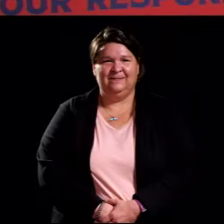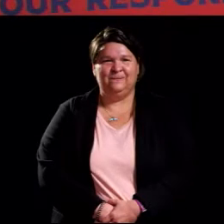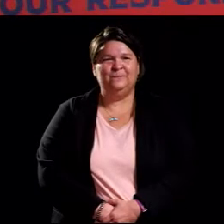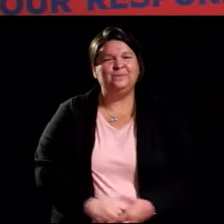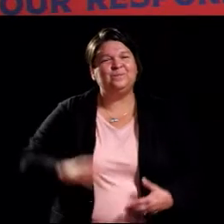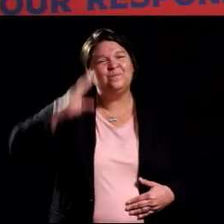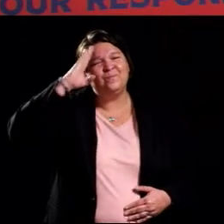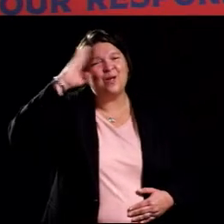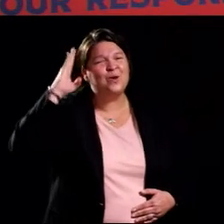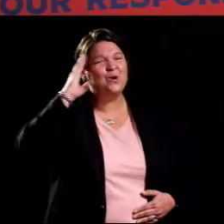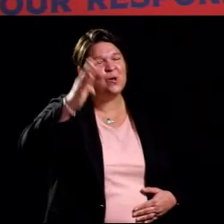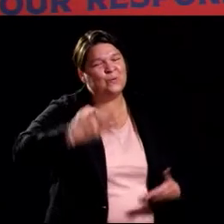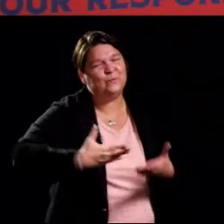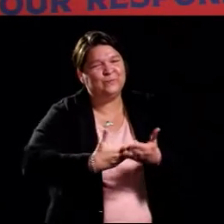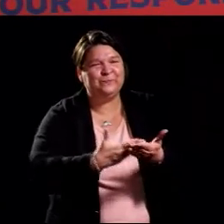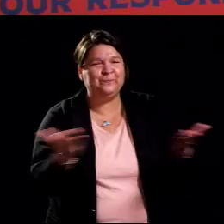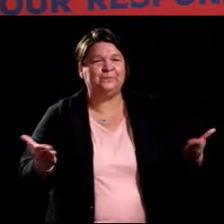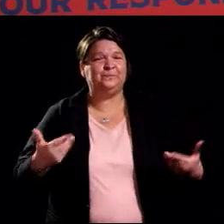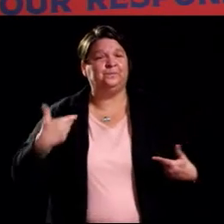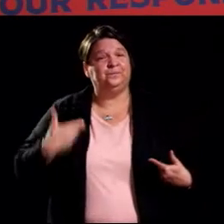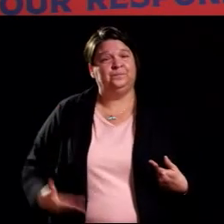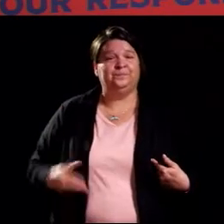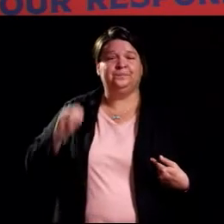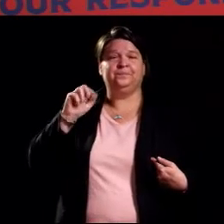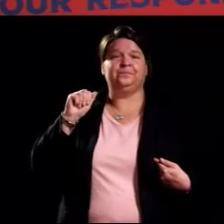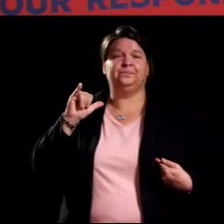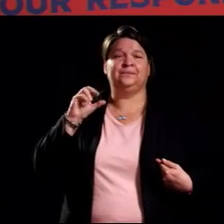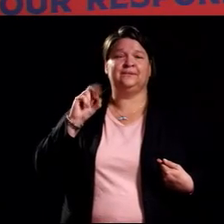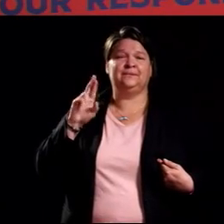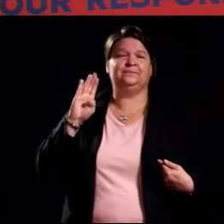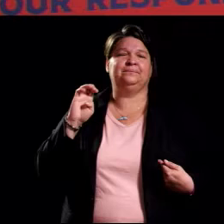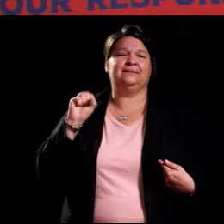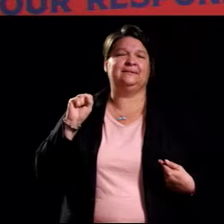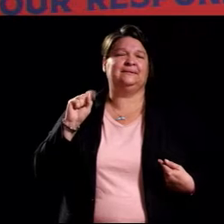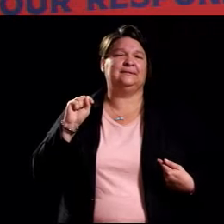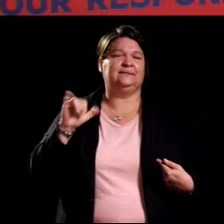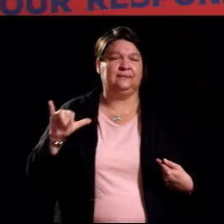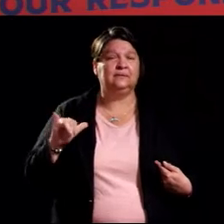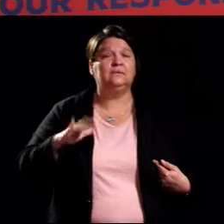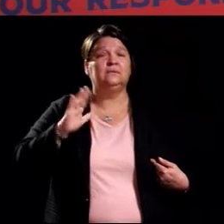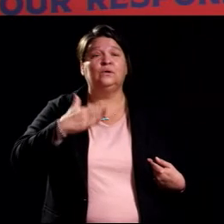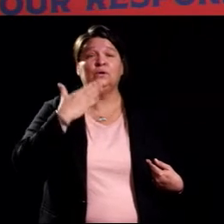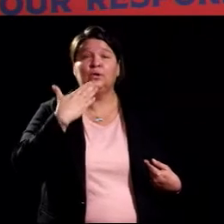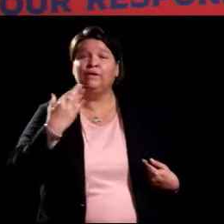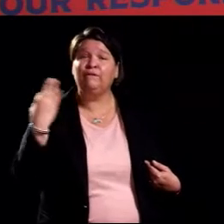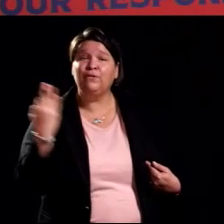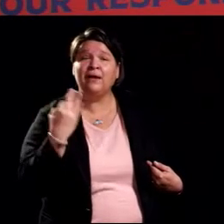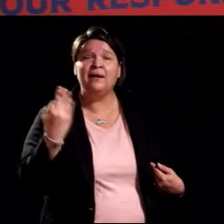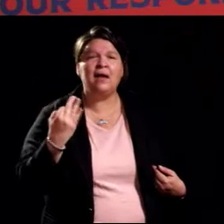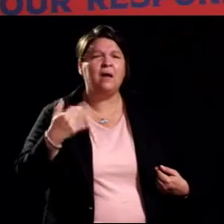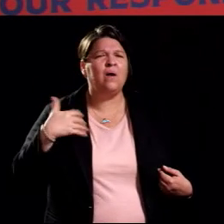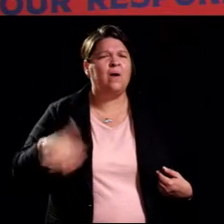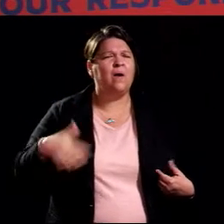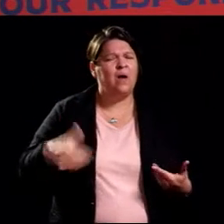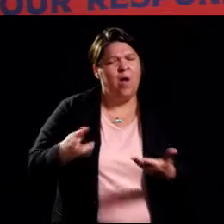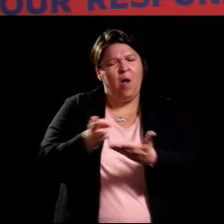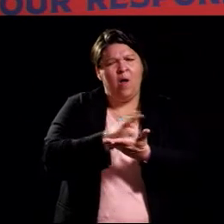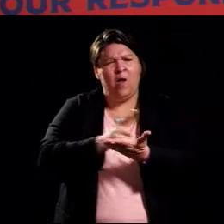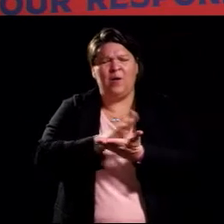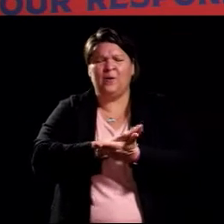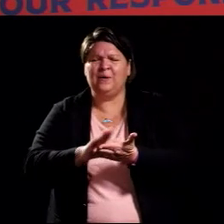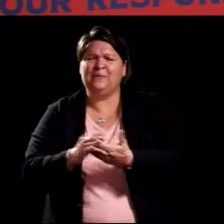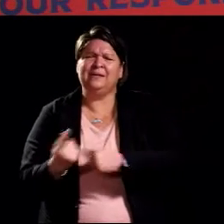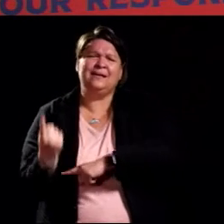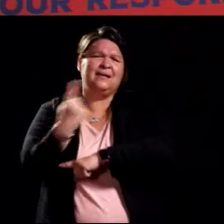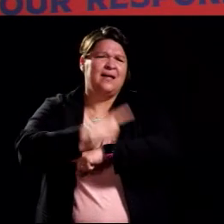Hi, everybody. It's Mayor Betsy on this Good Friday, one of our holiest of days. Today, we don't have an update. We just wanted to have